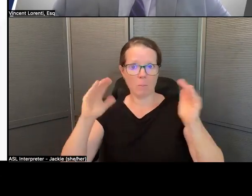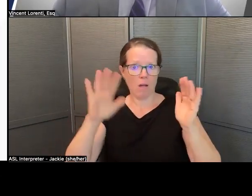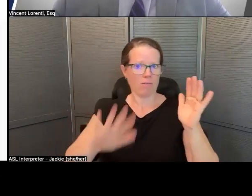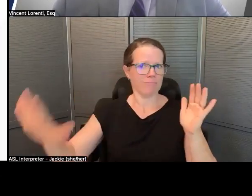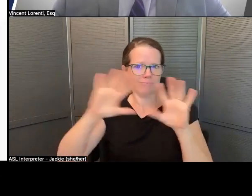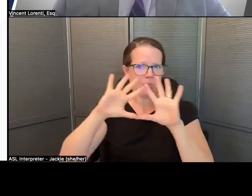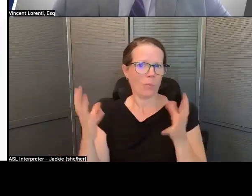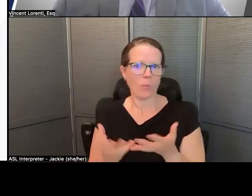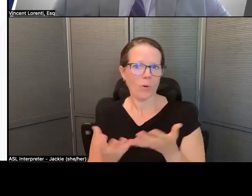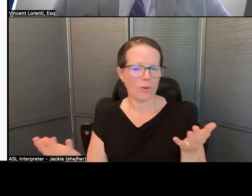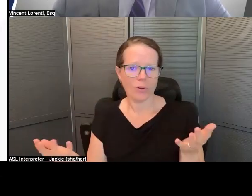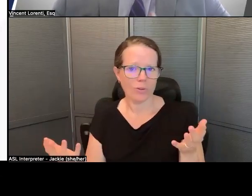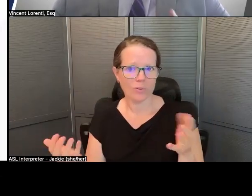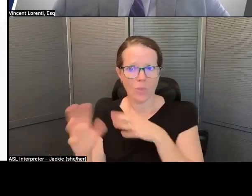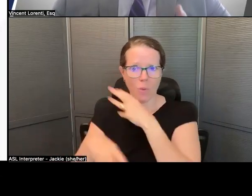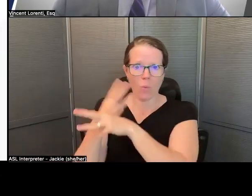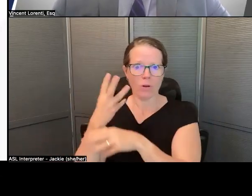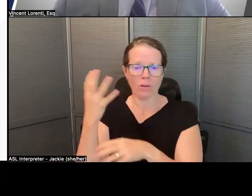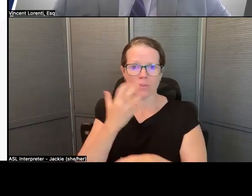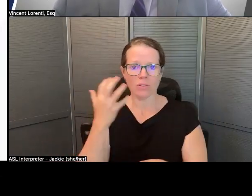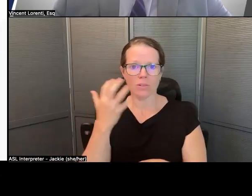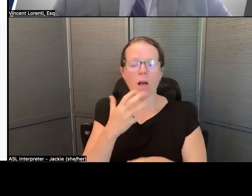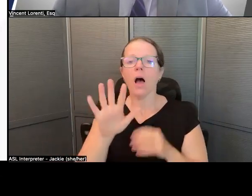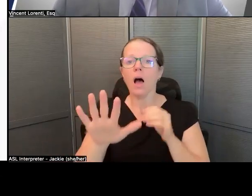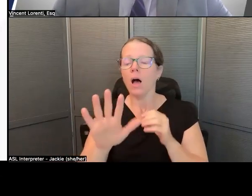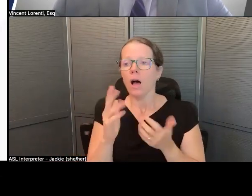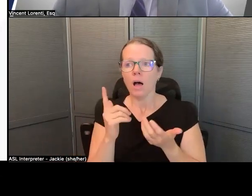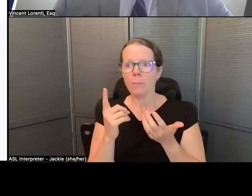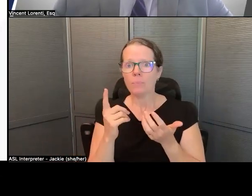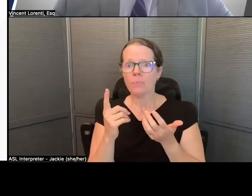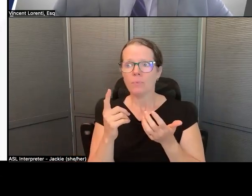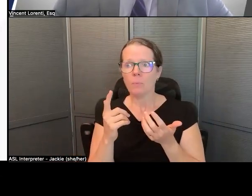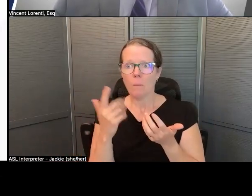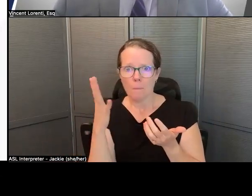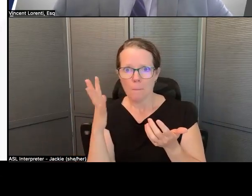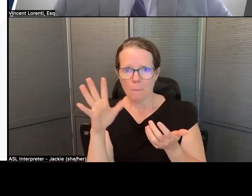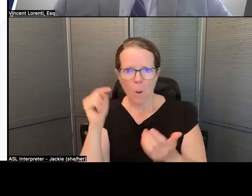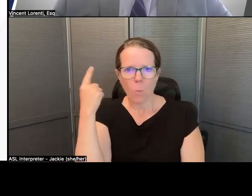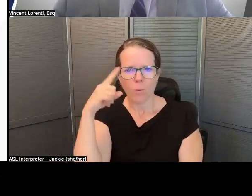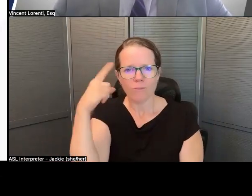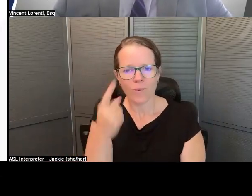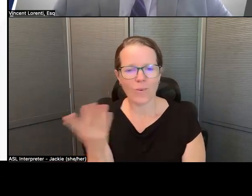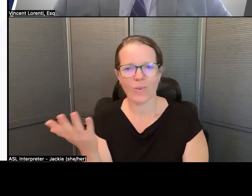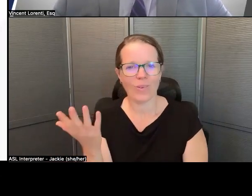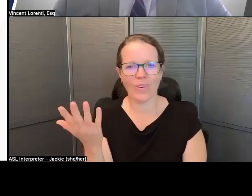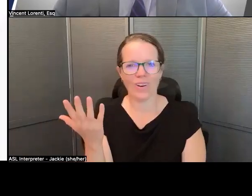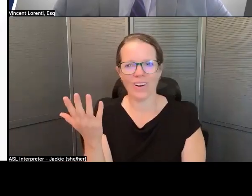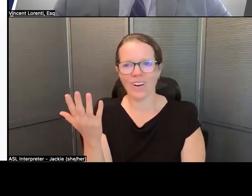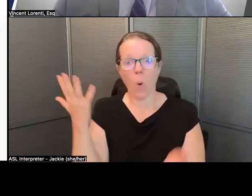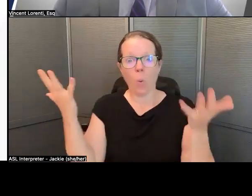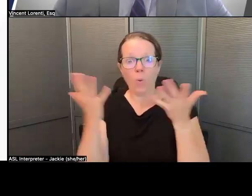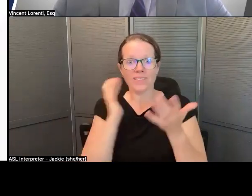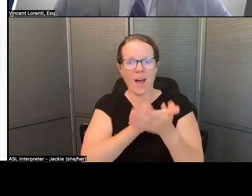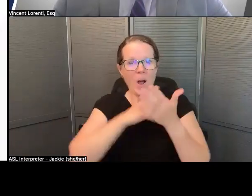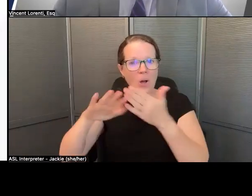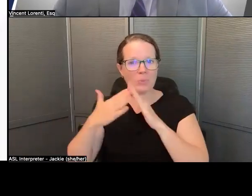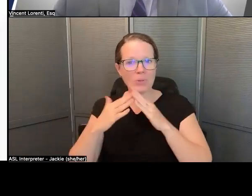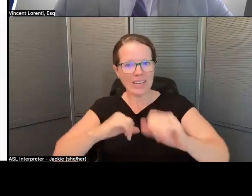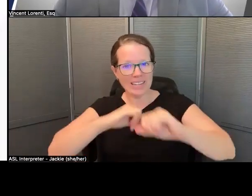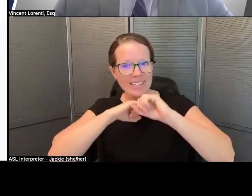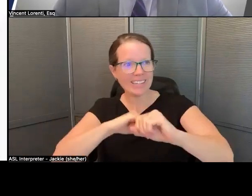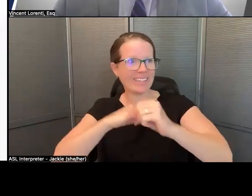make the argument that we are not receiving in exchange for that high rate of incarceration, the level of safety and security that maybe we would